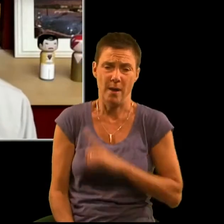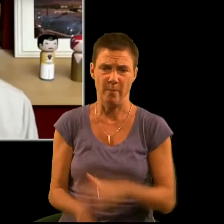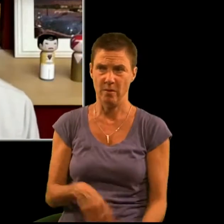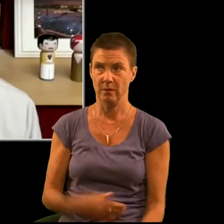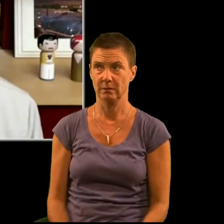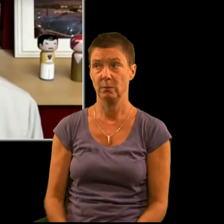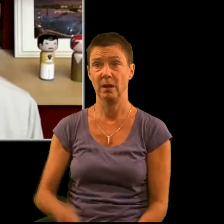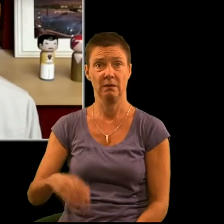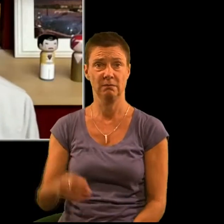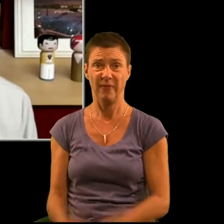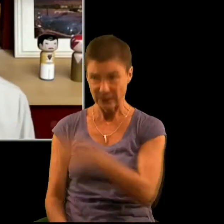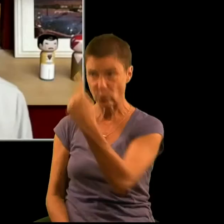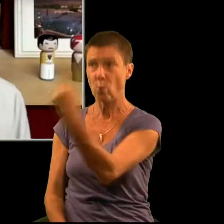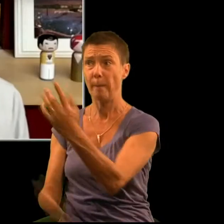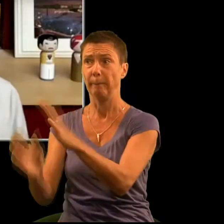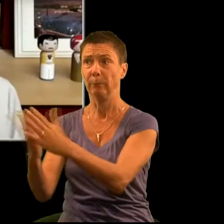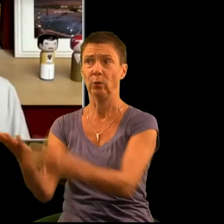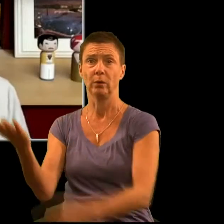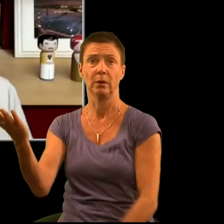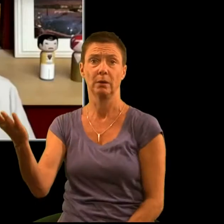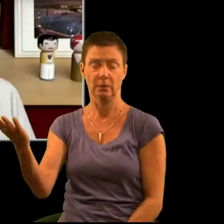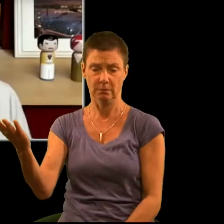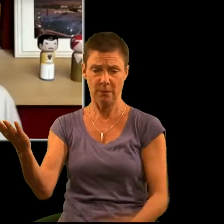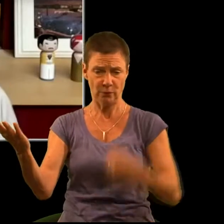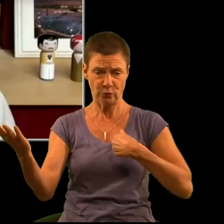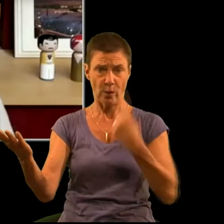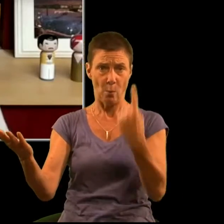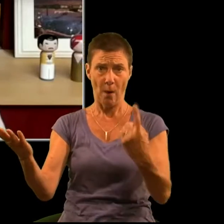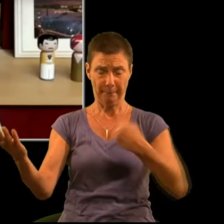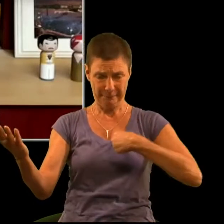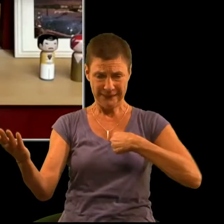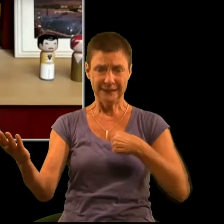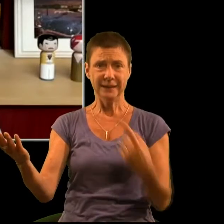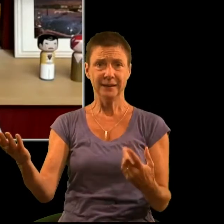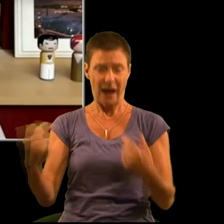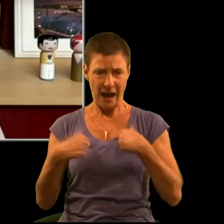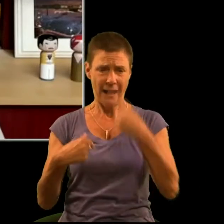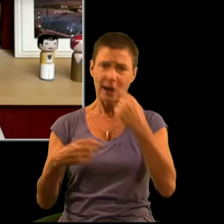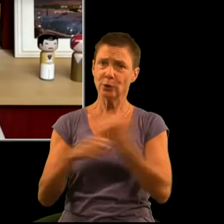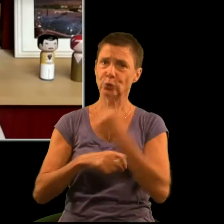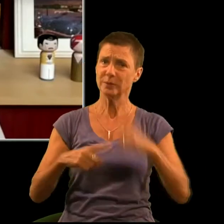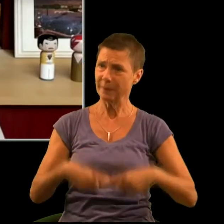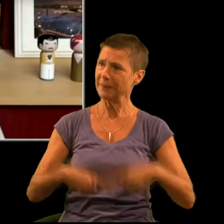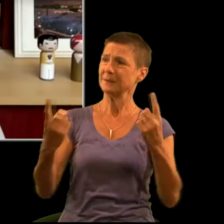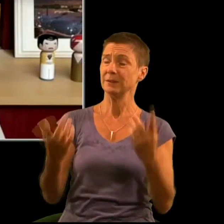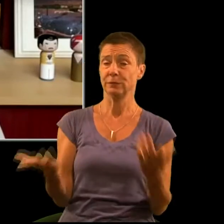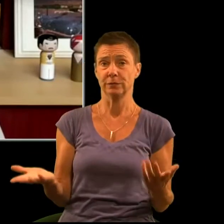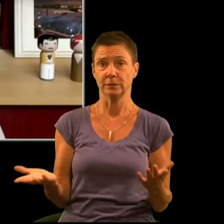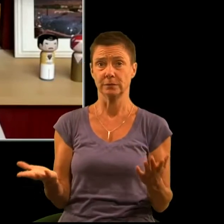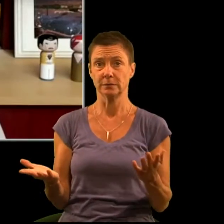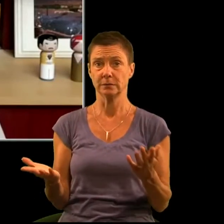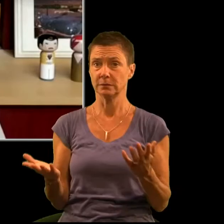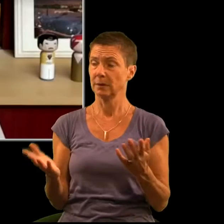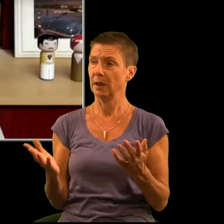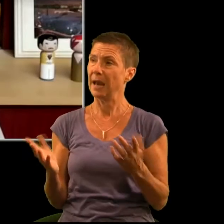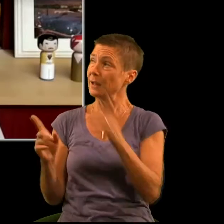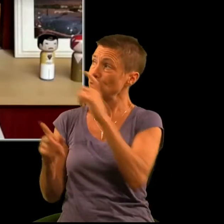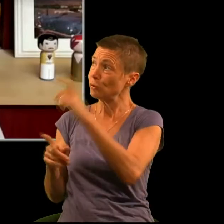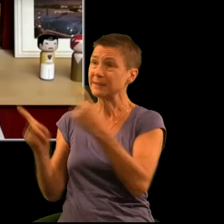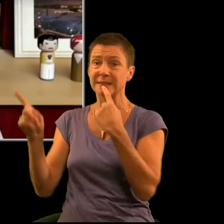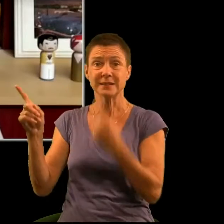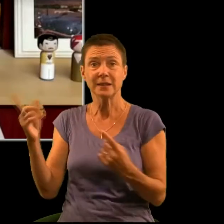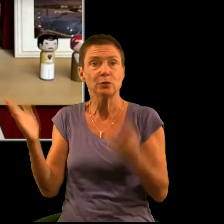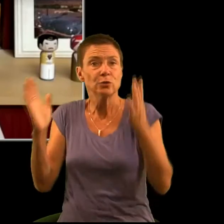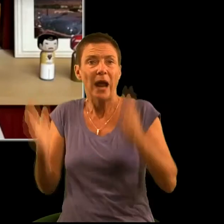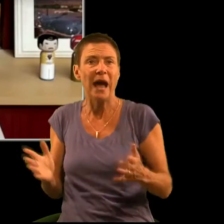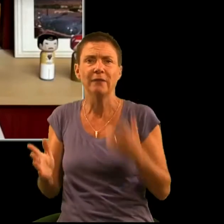there's only one Lord of the Rings, but there's only one you, so you be you and do your own thing. And as Cressida said, you don't have to